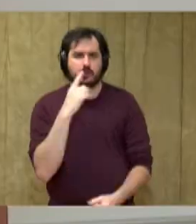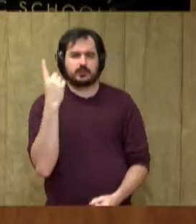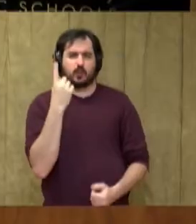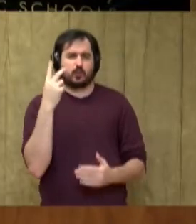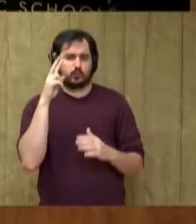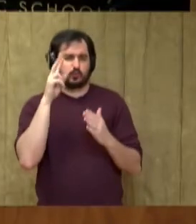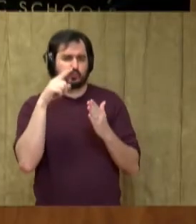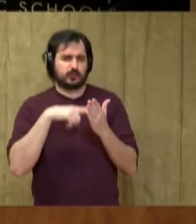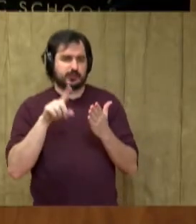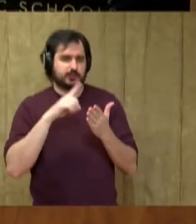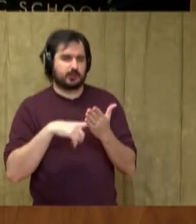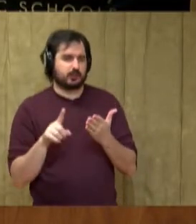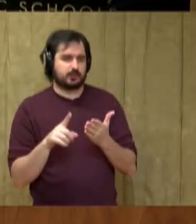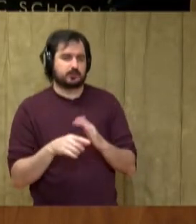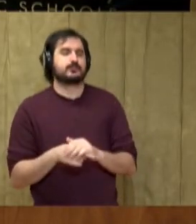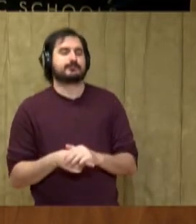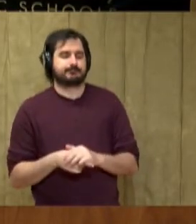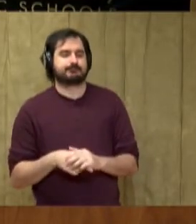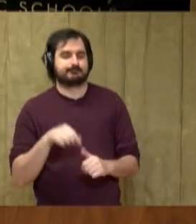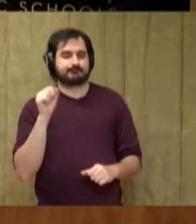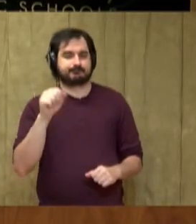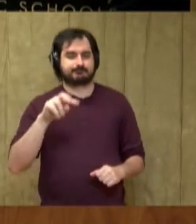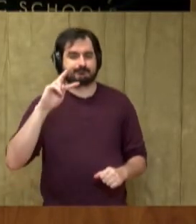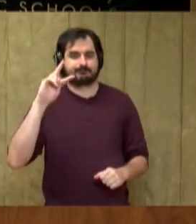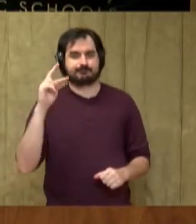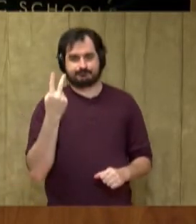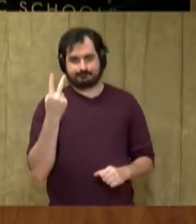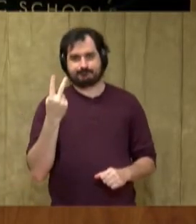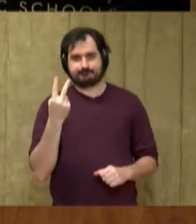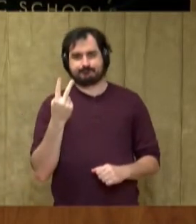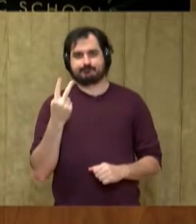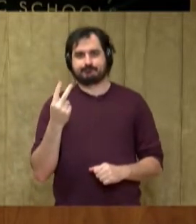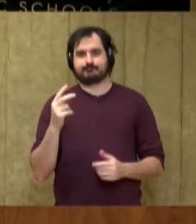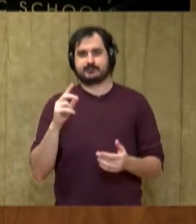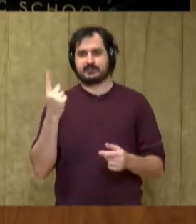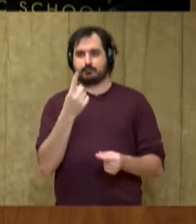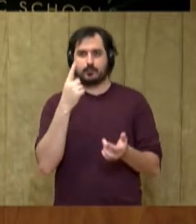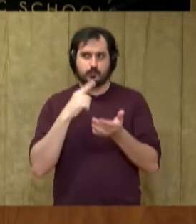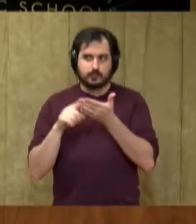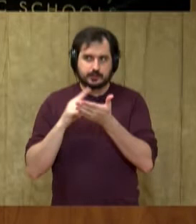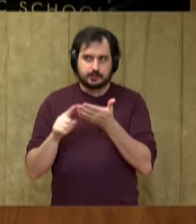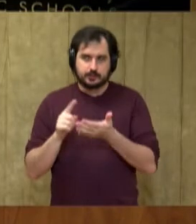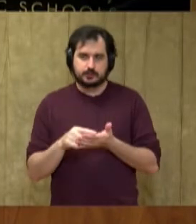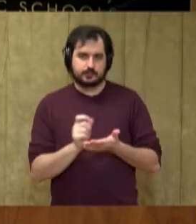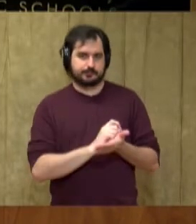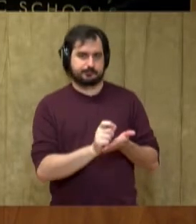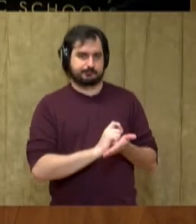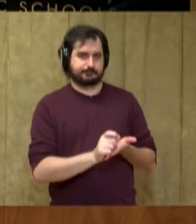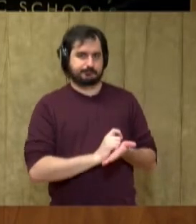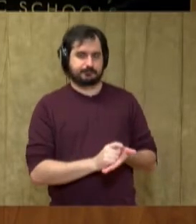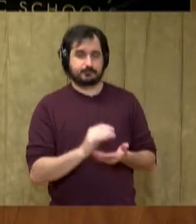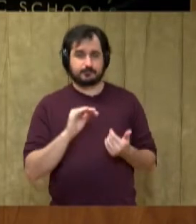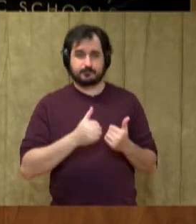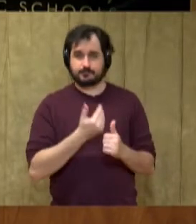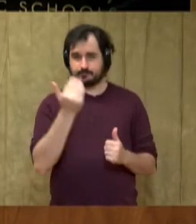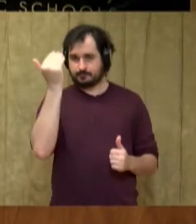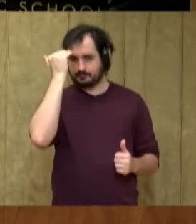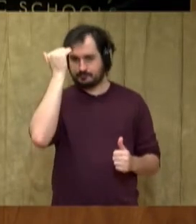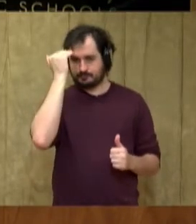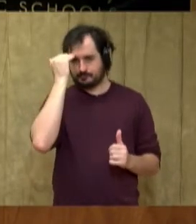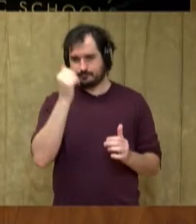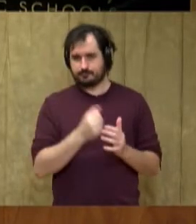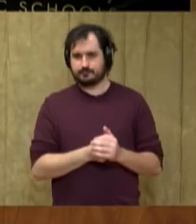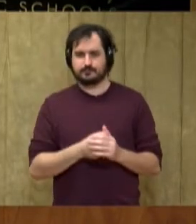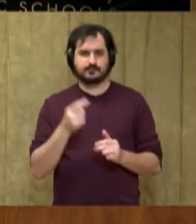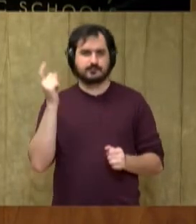Yes, it was second-hand. And how did you know? Well, it sounded like it was written from someone